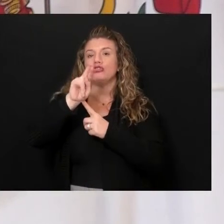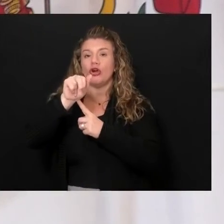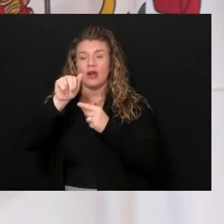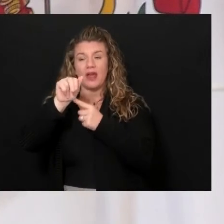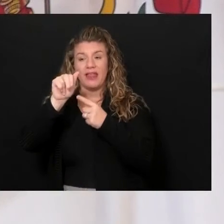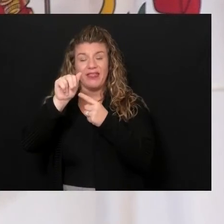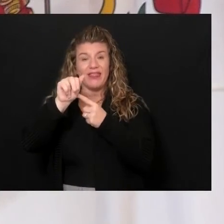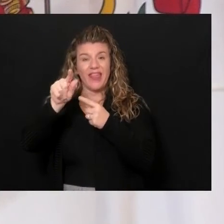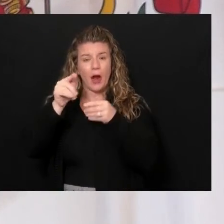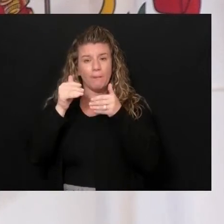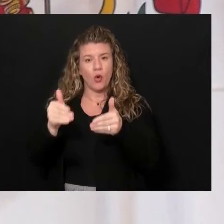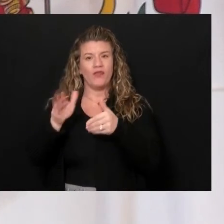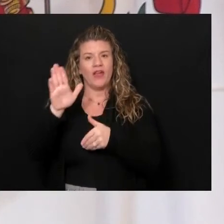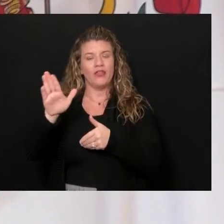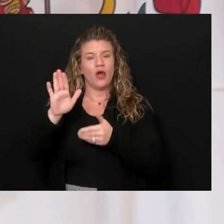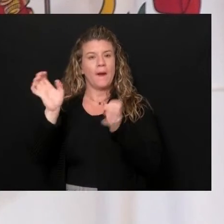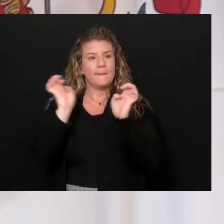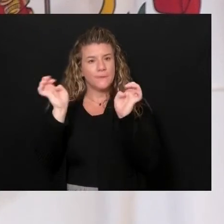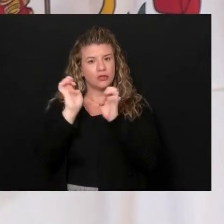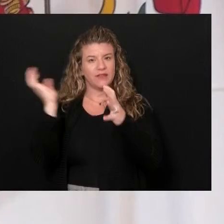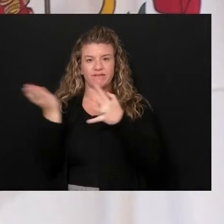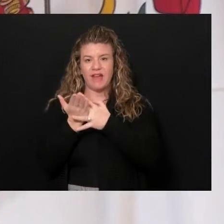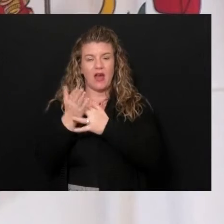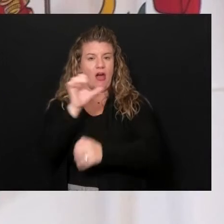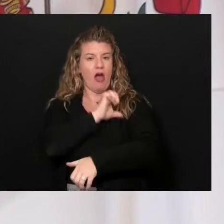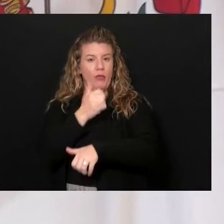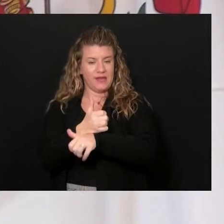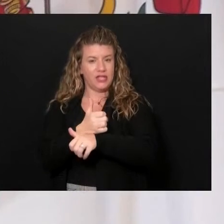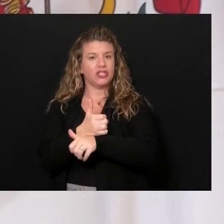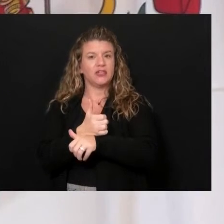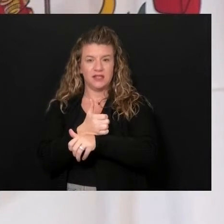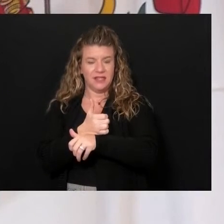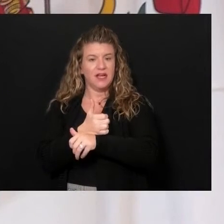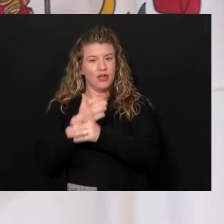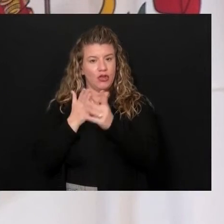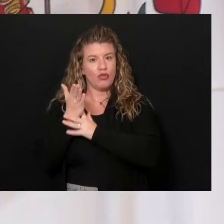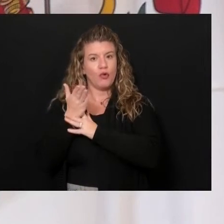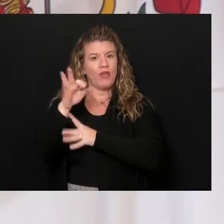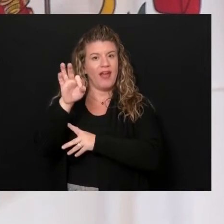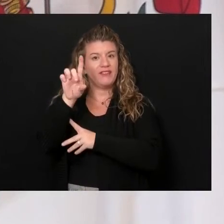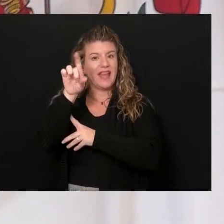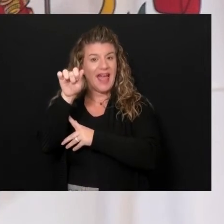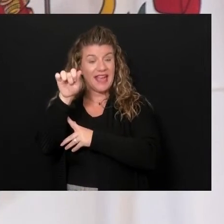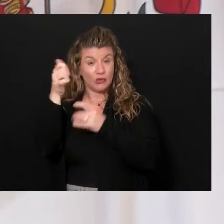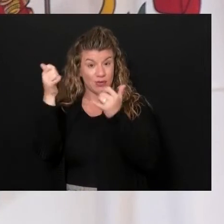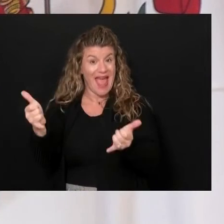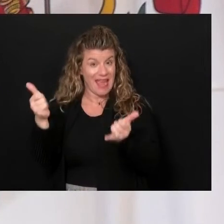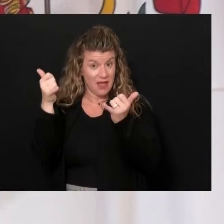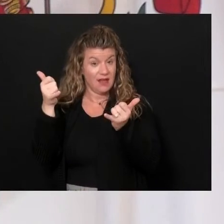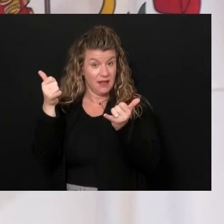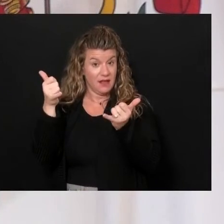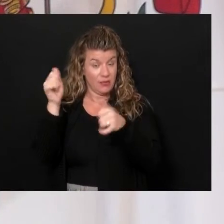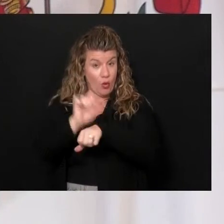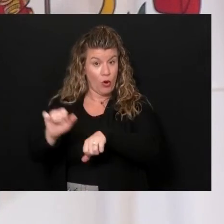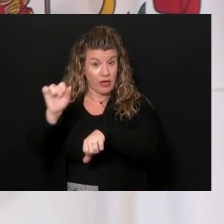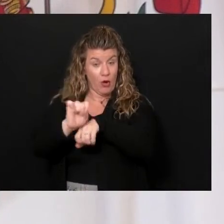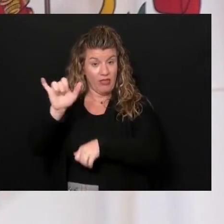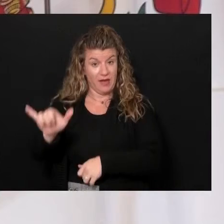get their emergency filing and authorization, and they're with the FDA today,